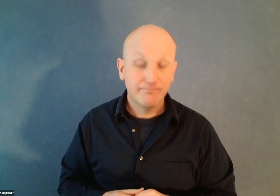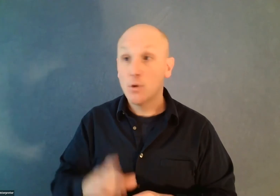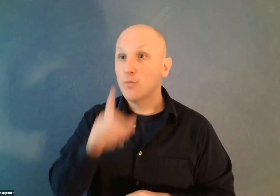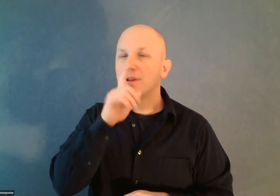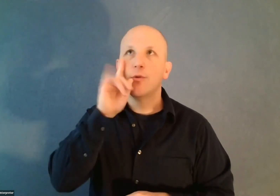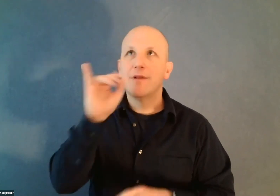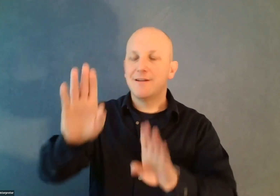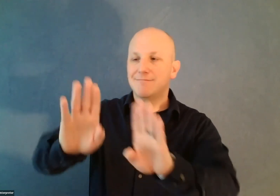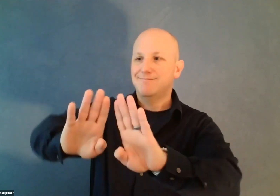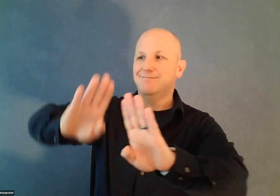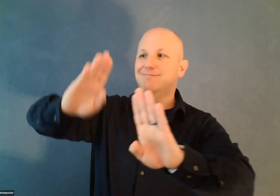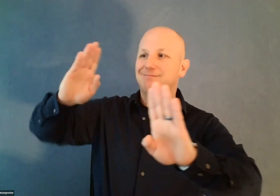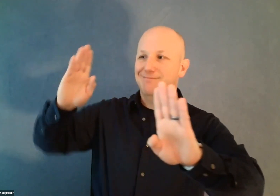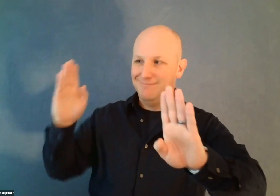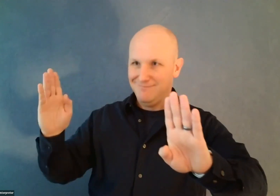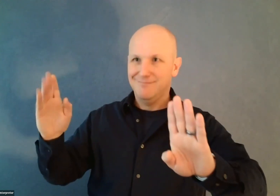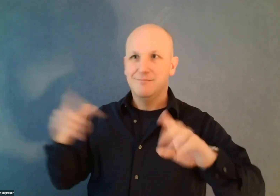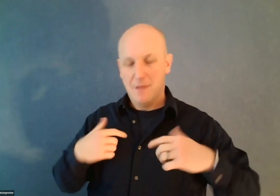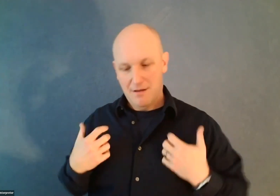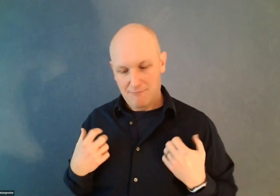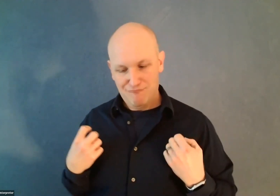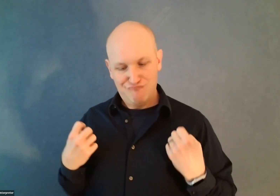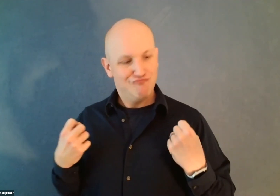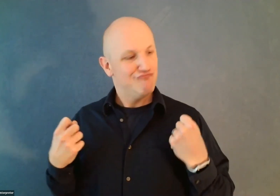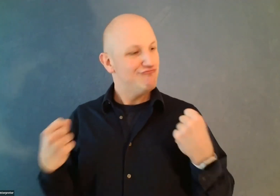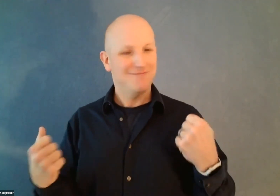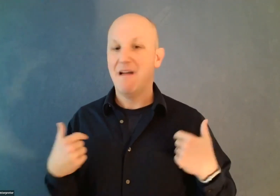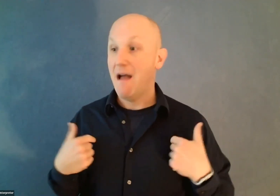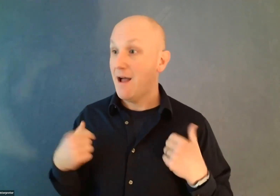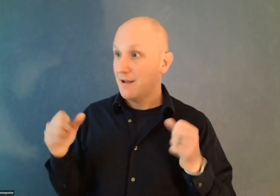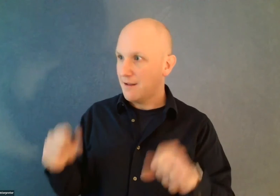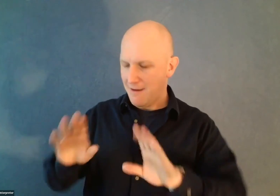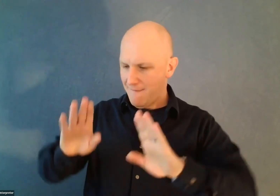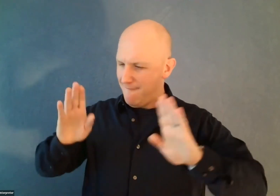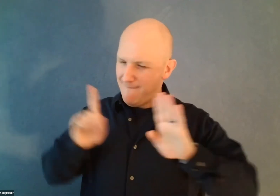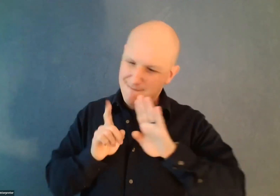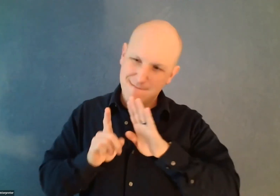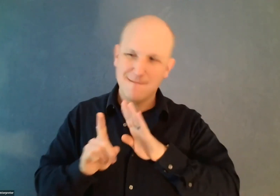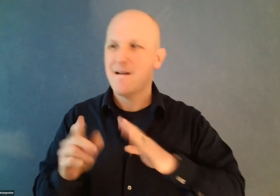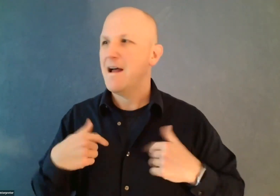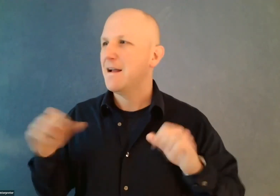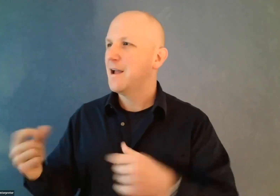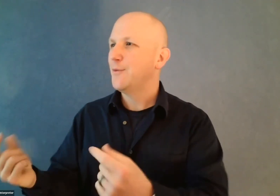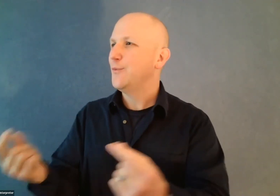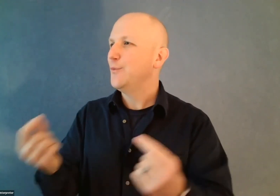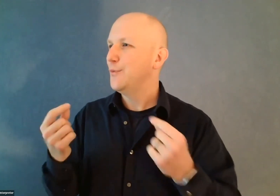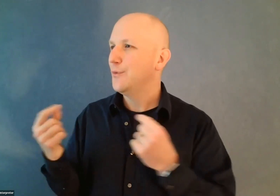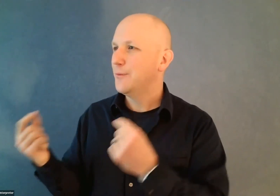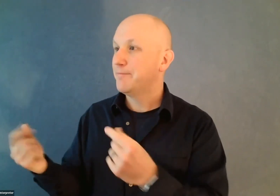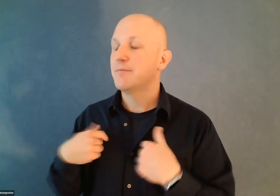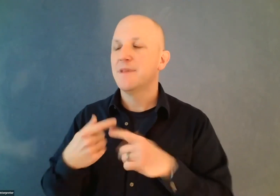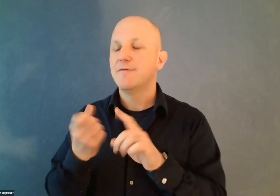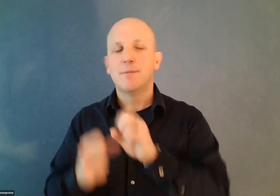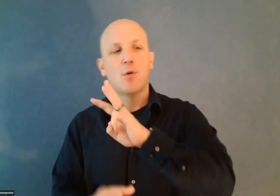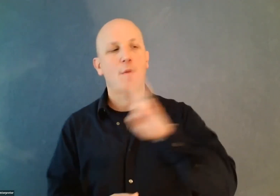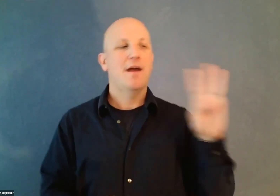door for my confidence for what I can do, because I'm from the west of Fresno,